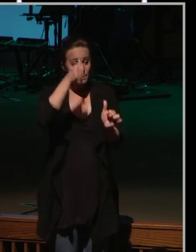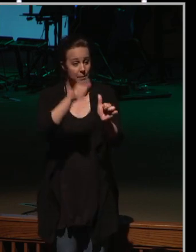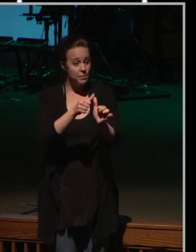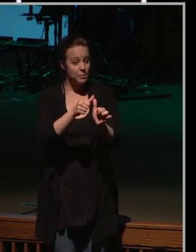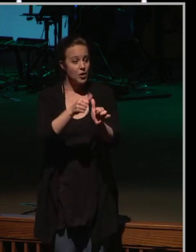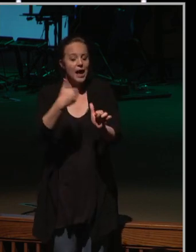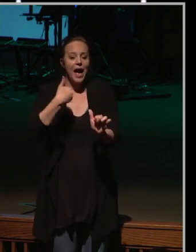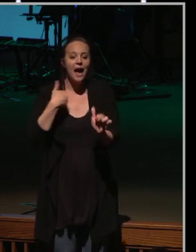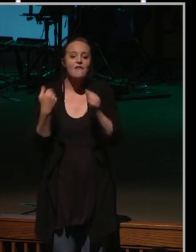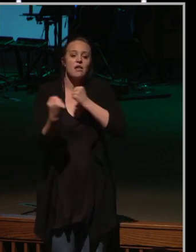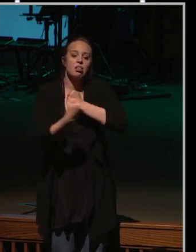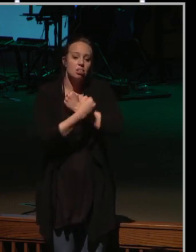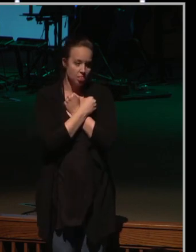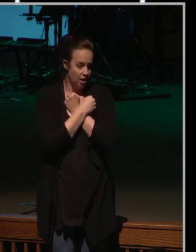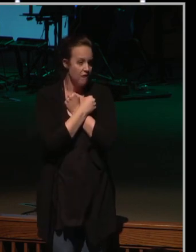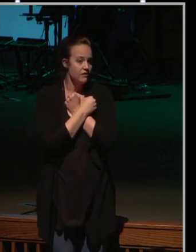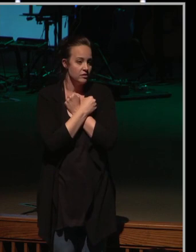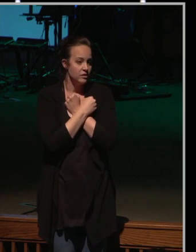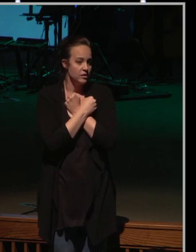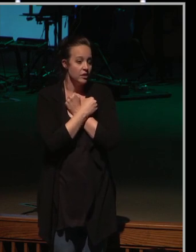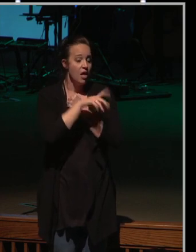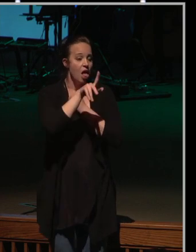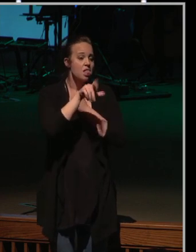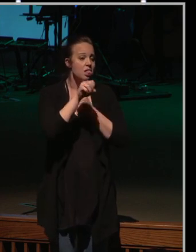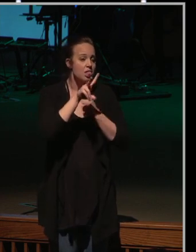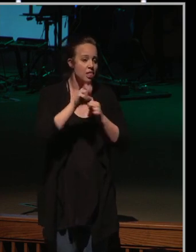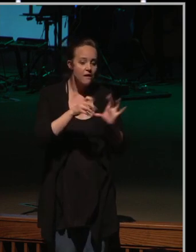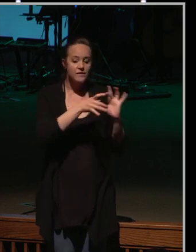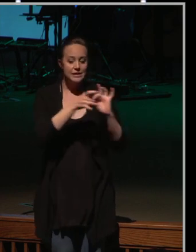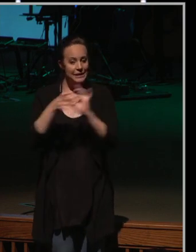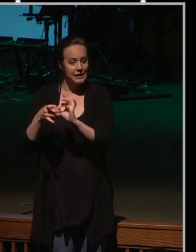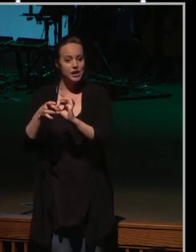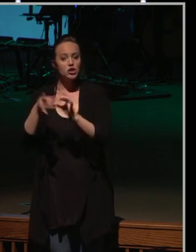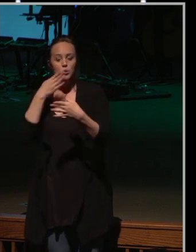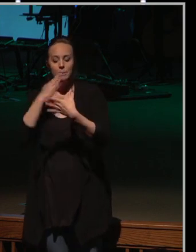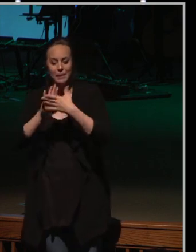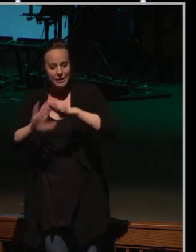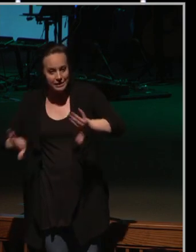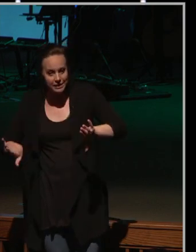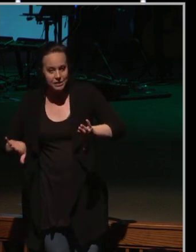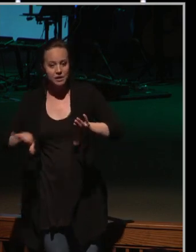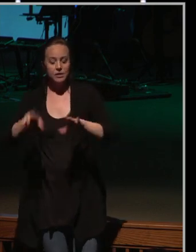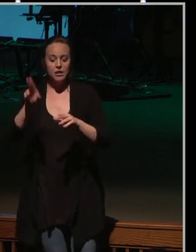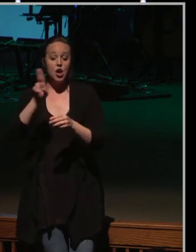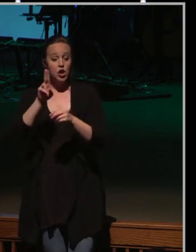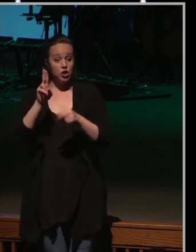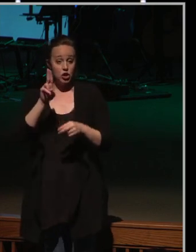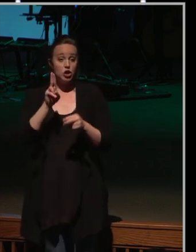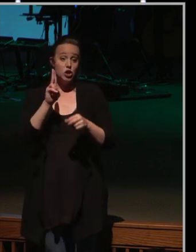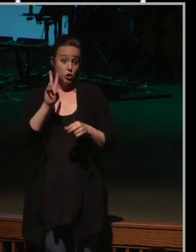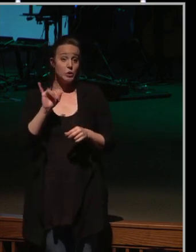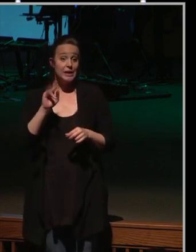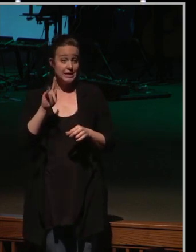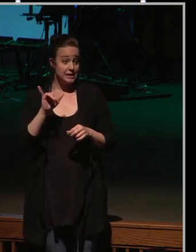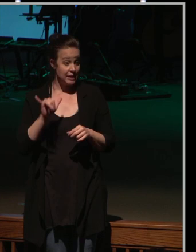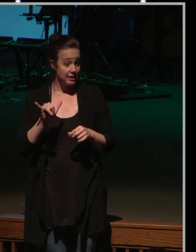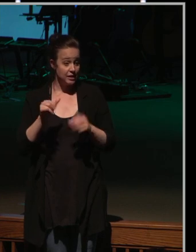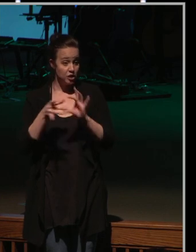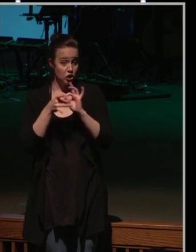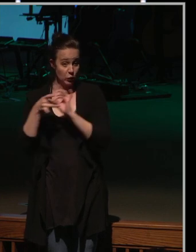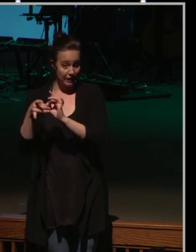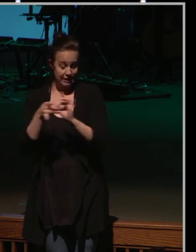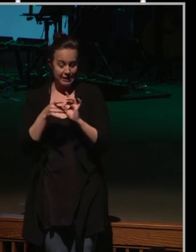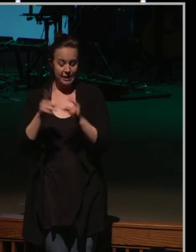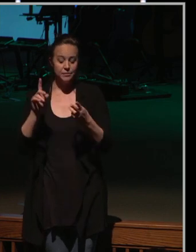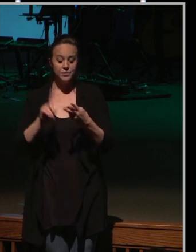And Paul then links love to three other things that will lead to peace, unity, and thankfulness. Let the peace of